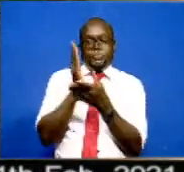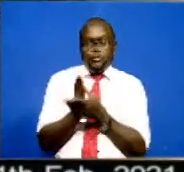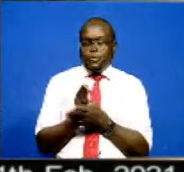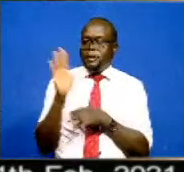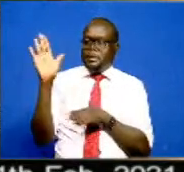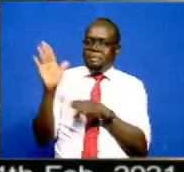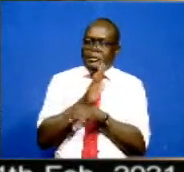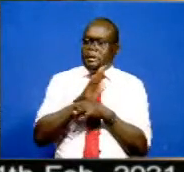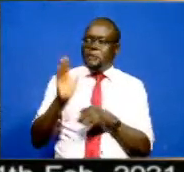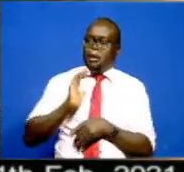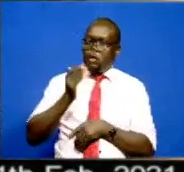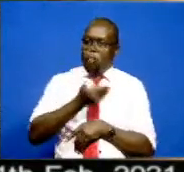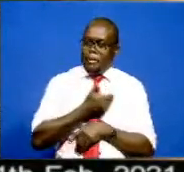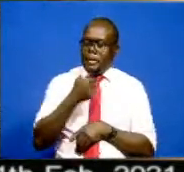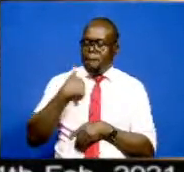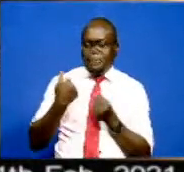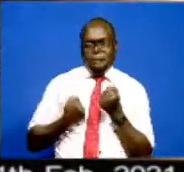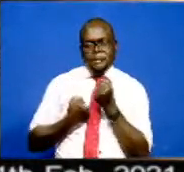second.